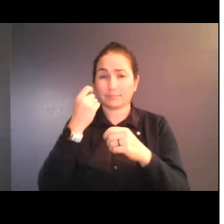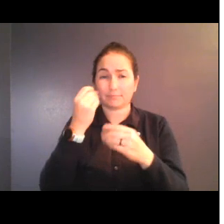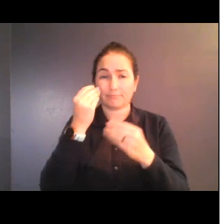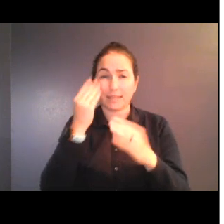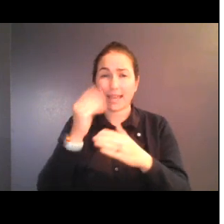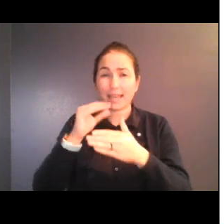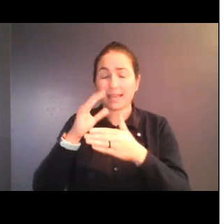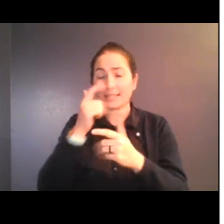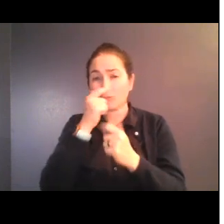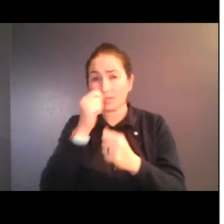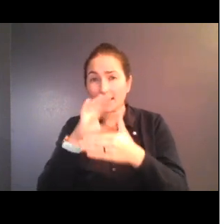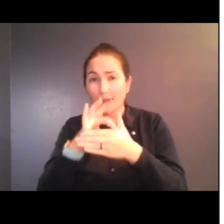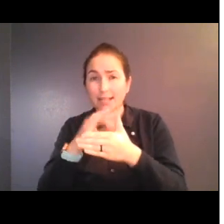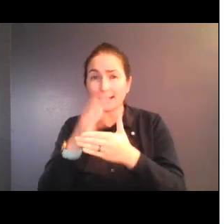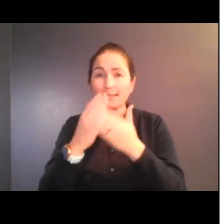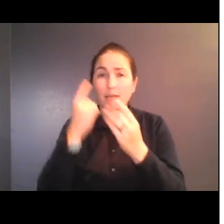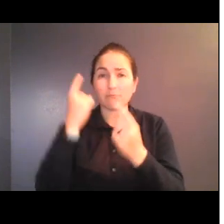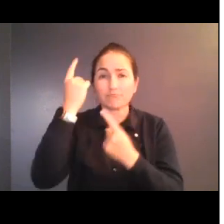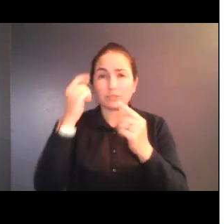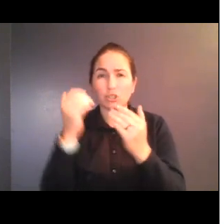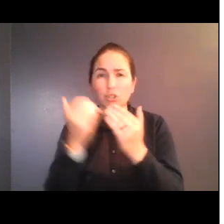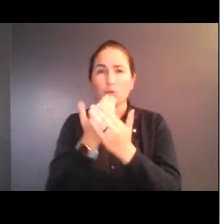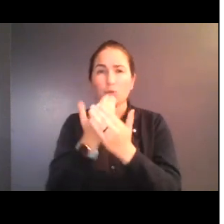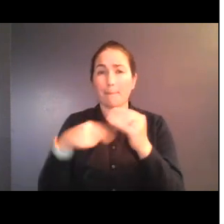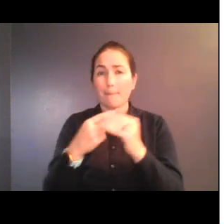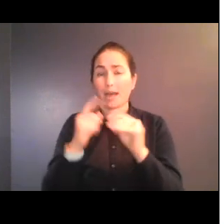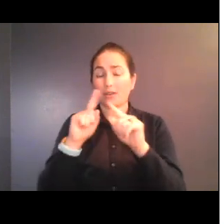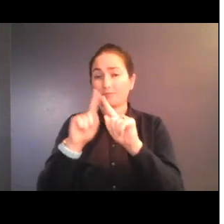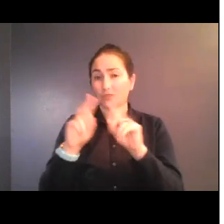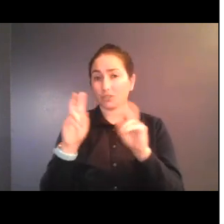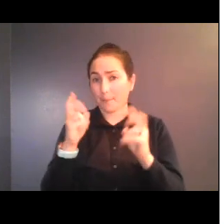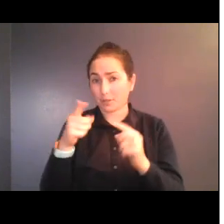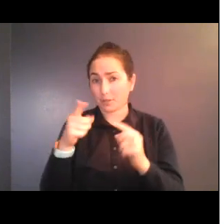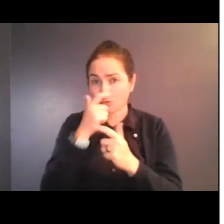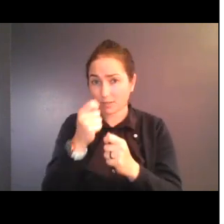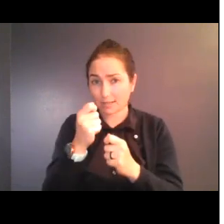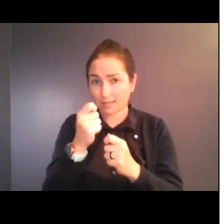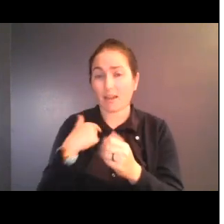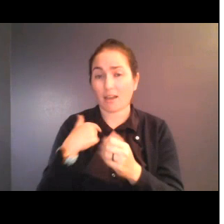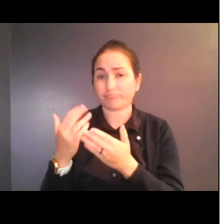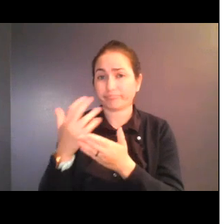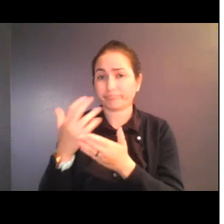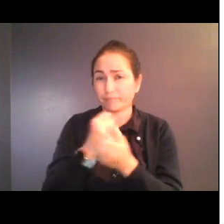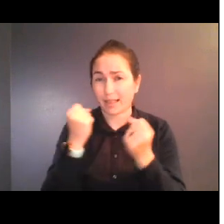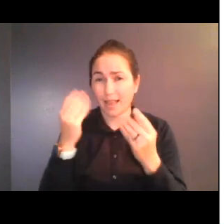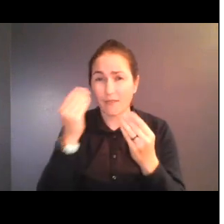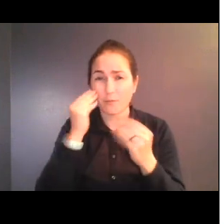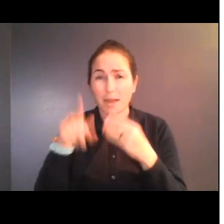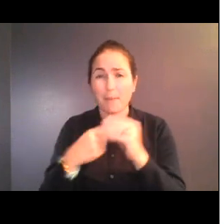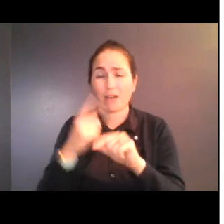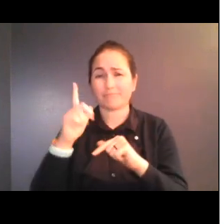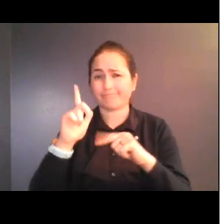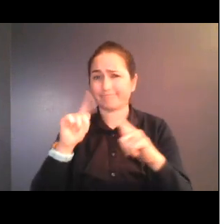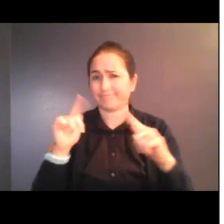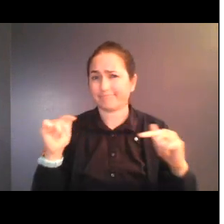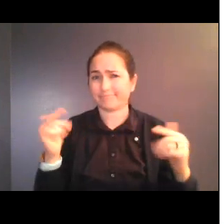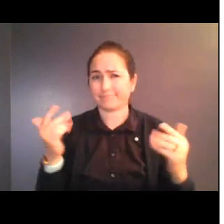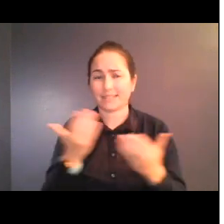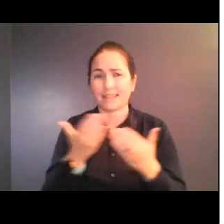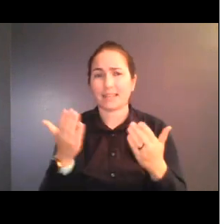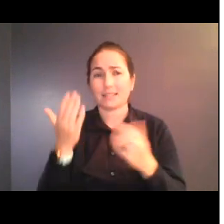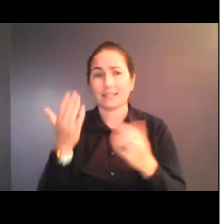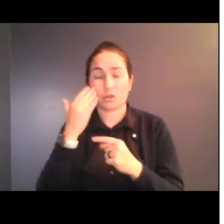new thinking on topics you're interested in. So I have gotten a lot of information about just various things that